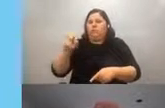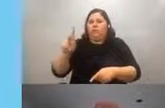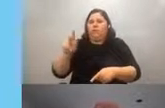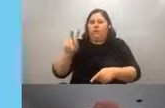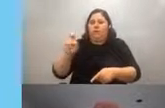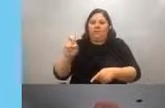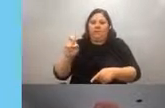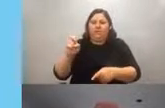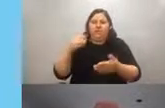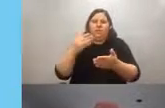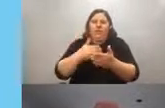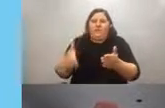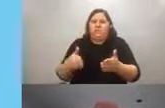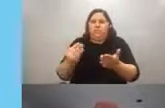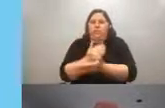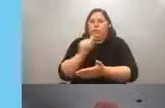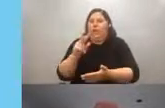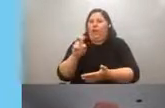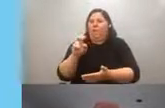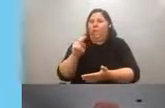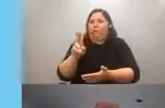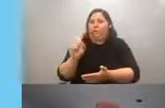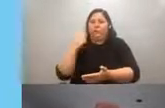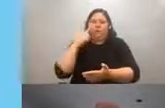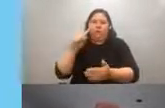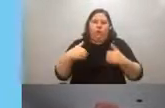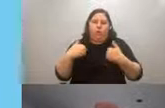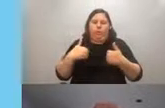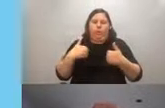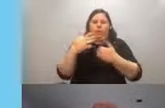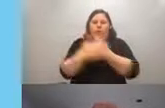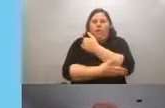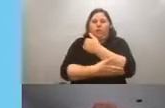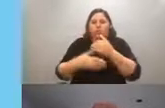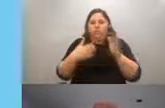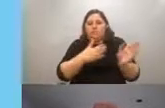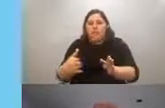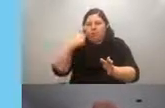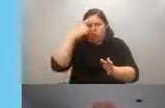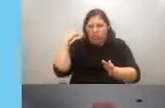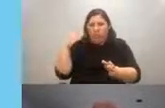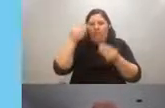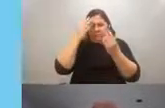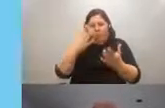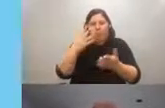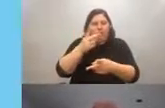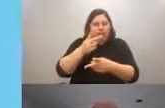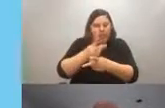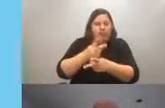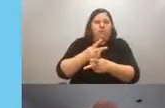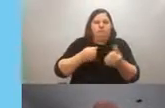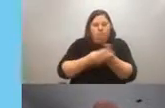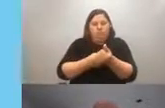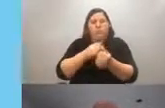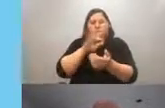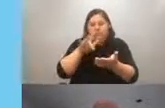avenues for youth um the county is planning a trauma-informed peer supported center um as krista had mentioned